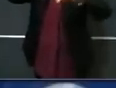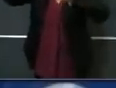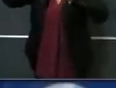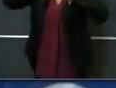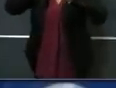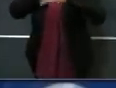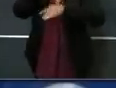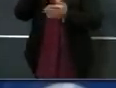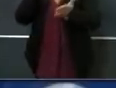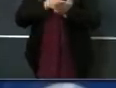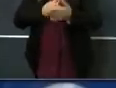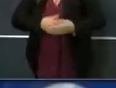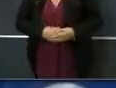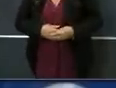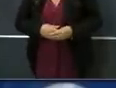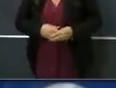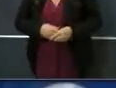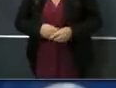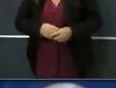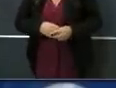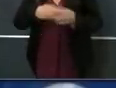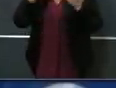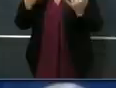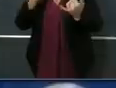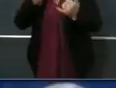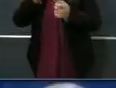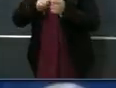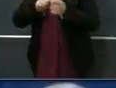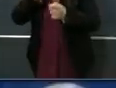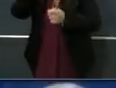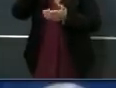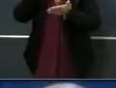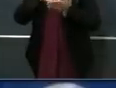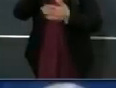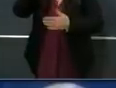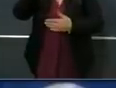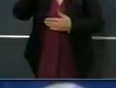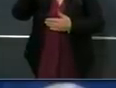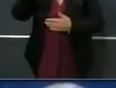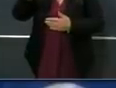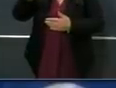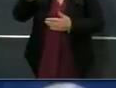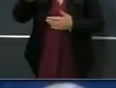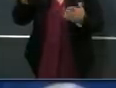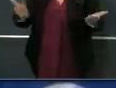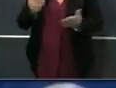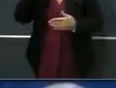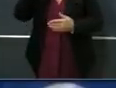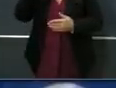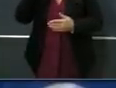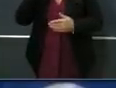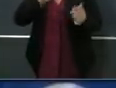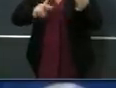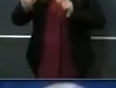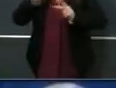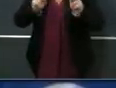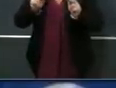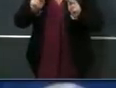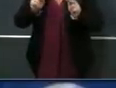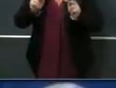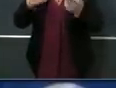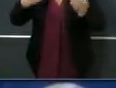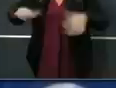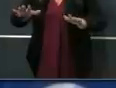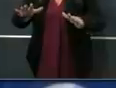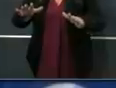as of this moment, 1,208 human beings in the state of California have lost their